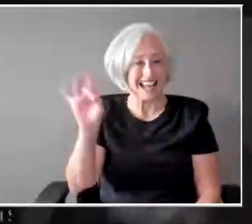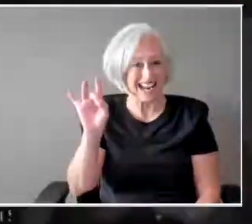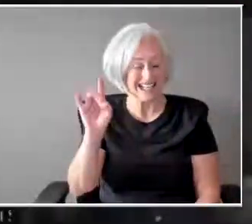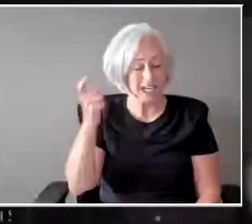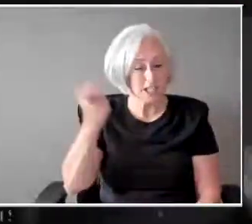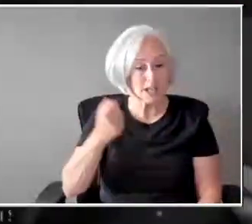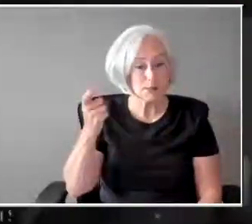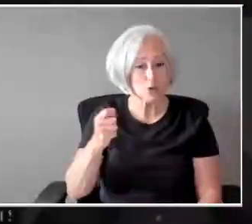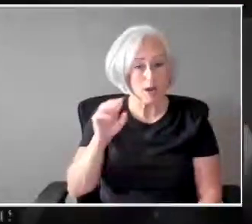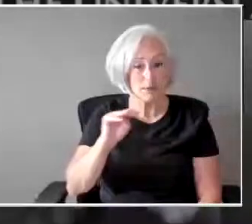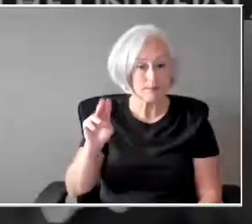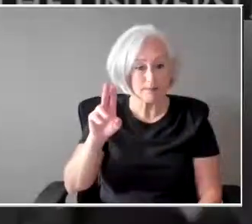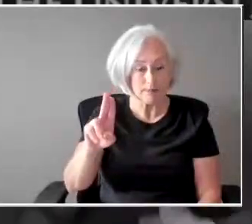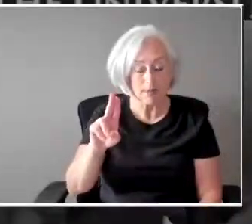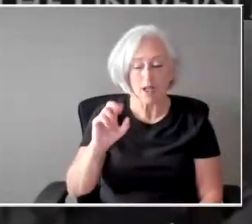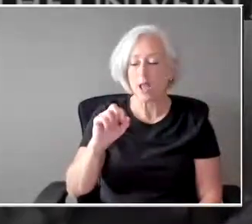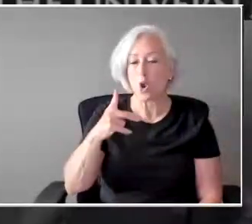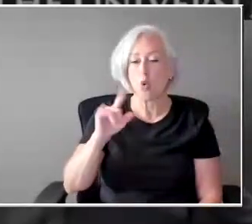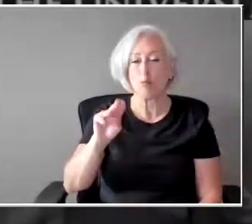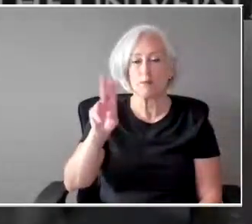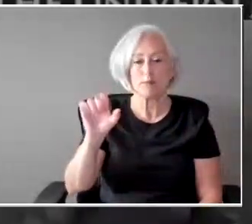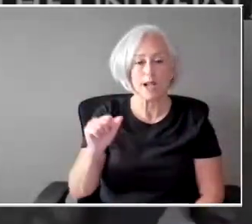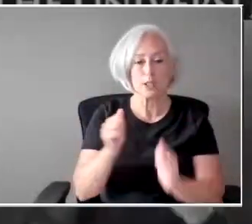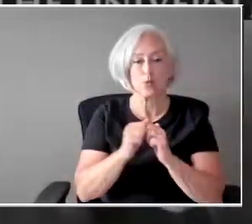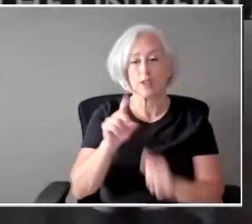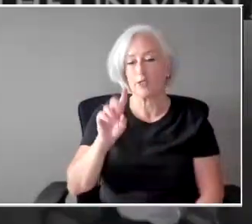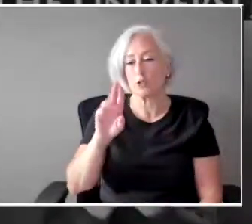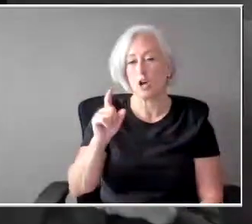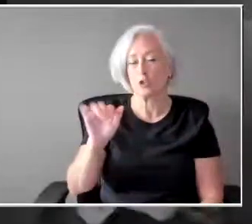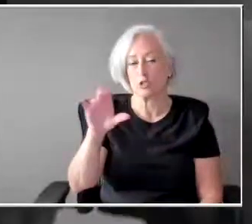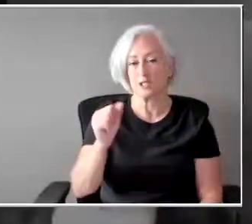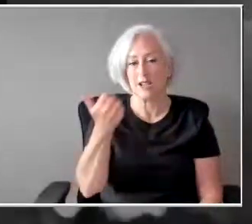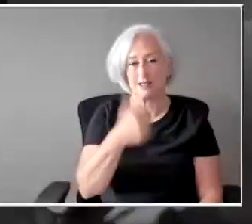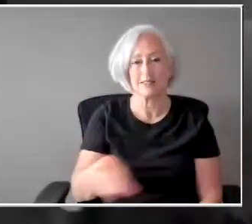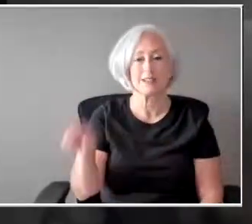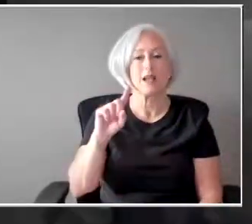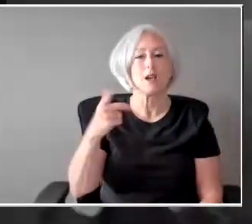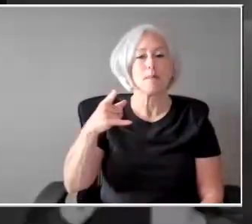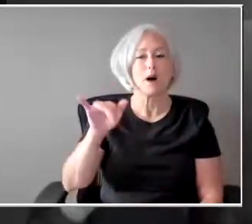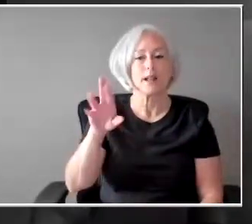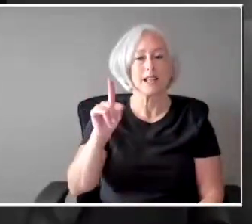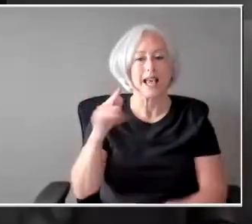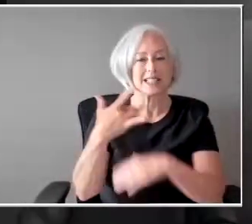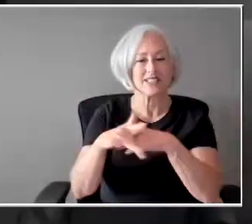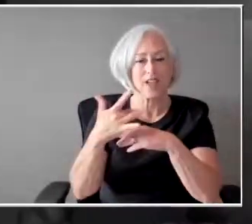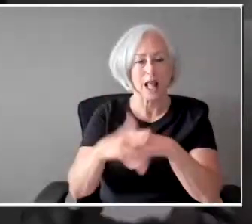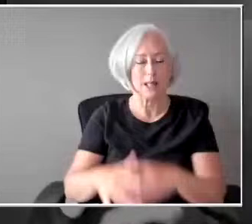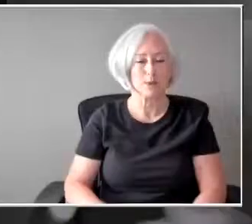Mics with Dr. Stites podcast. Now everywhere podcasts are available.